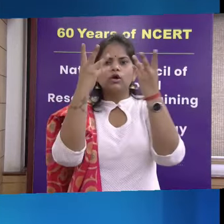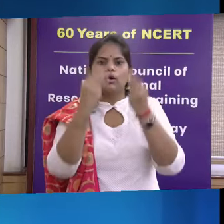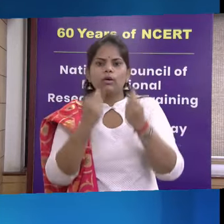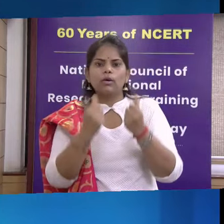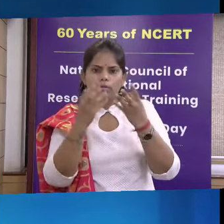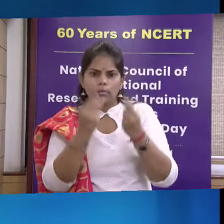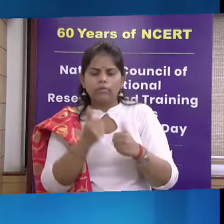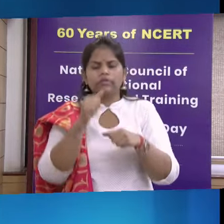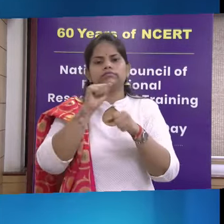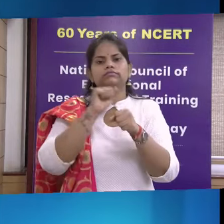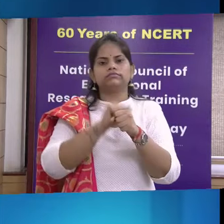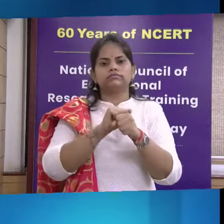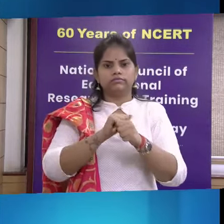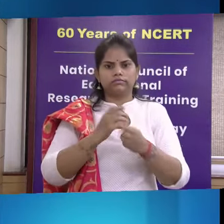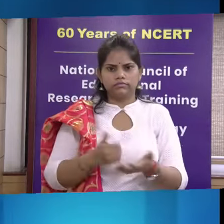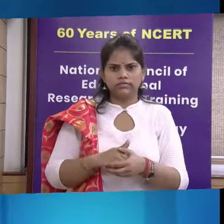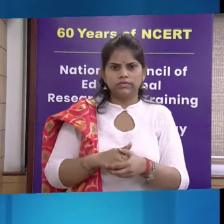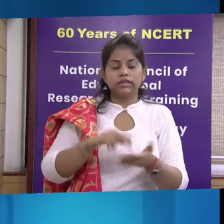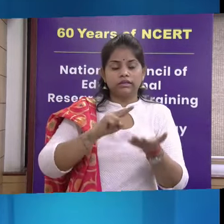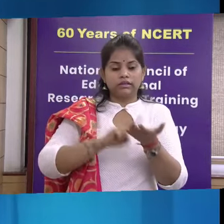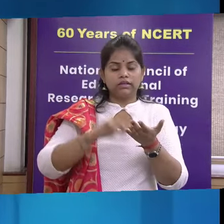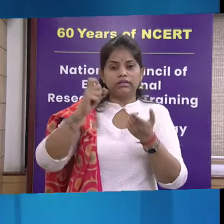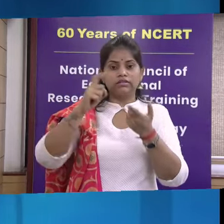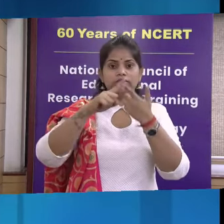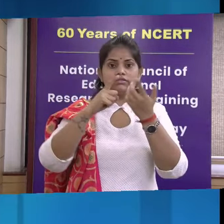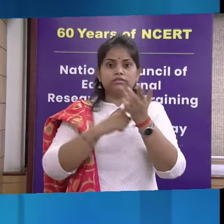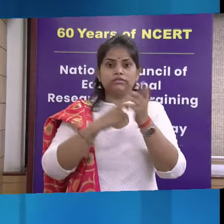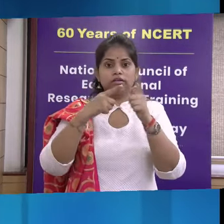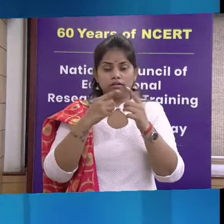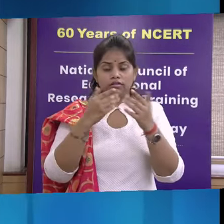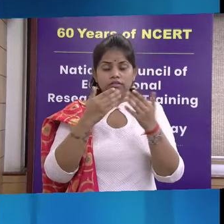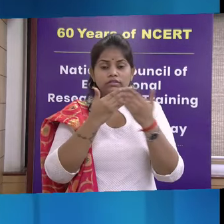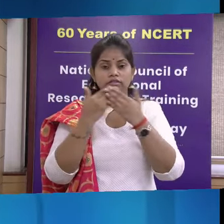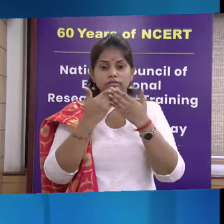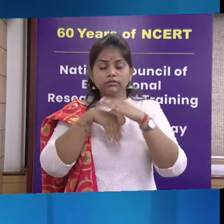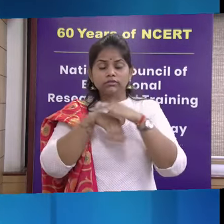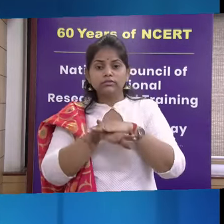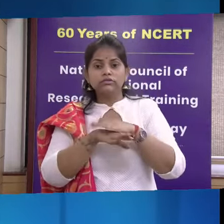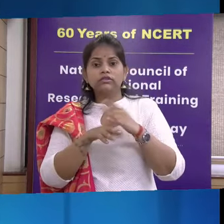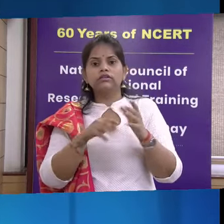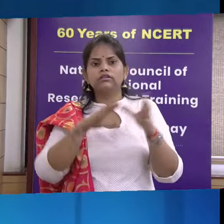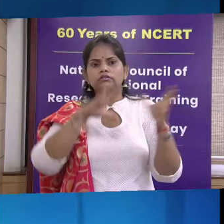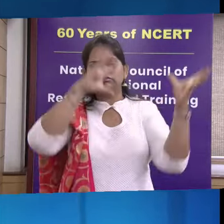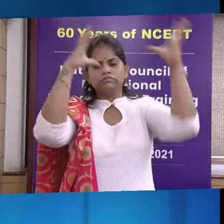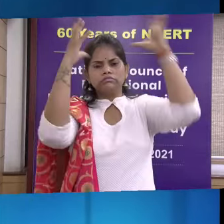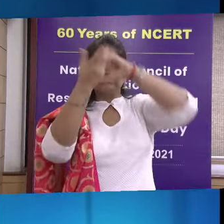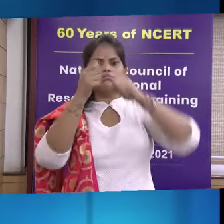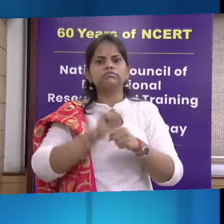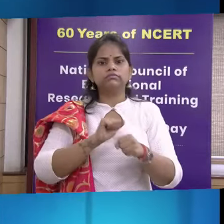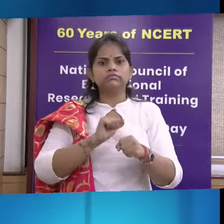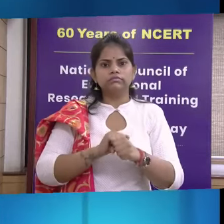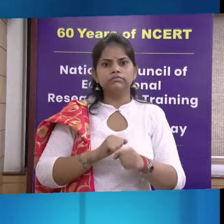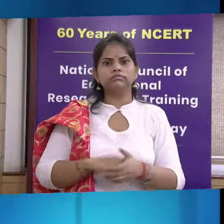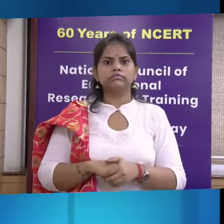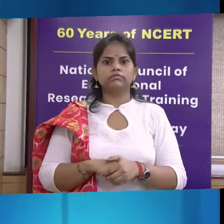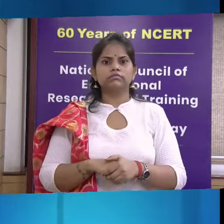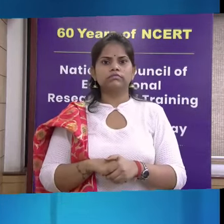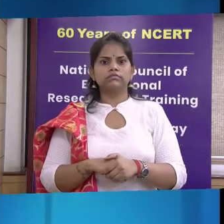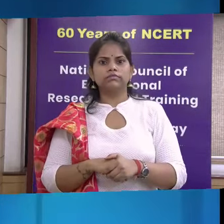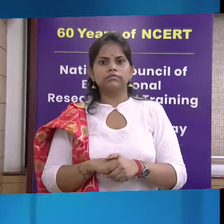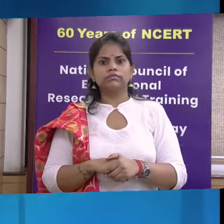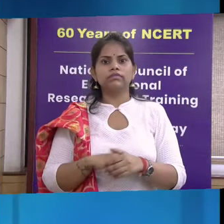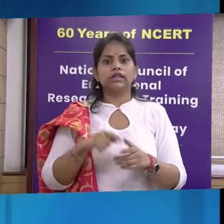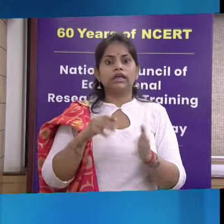of NCERT, which is being used in schools throughout the country. It has also undertaken